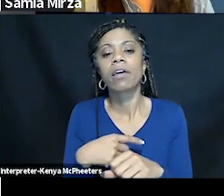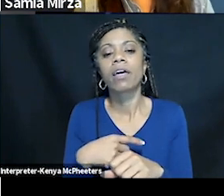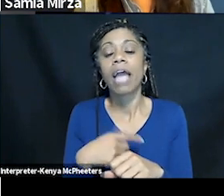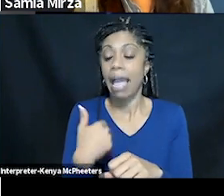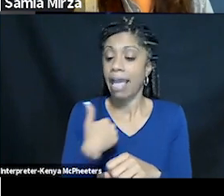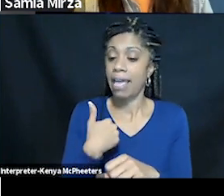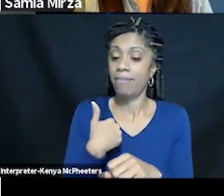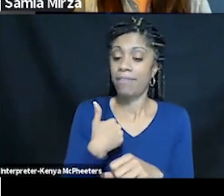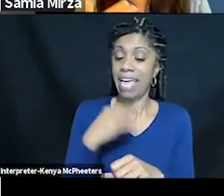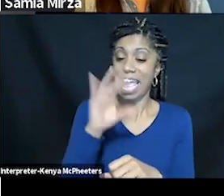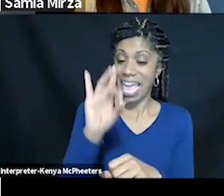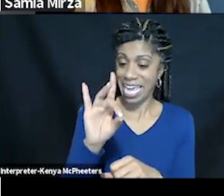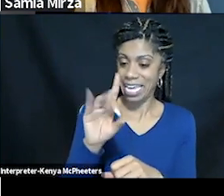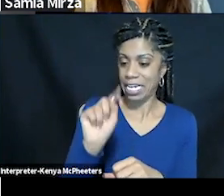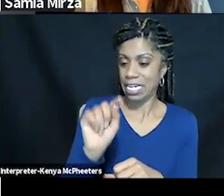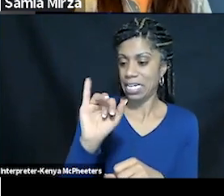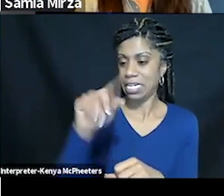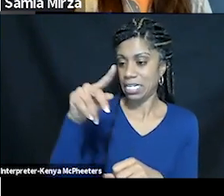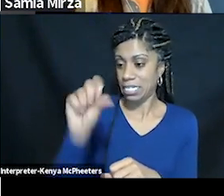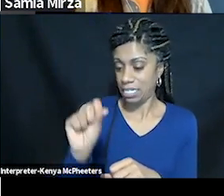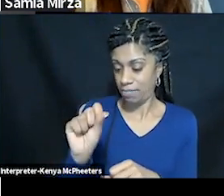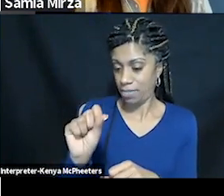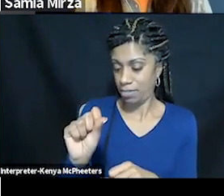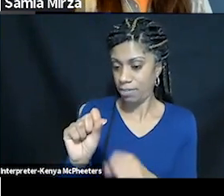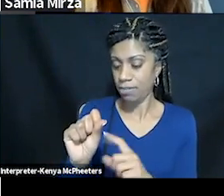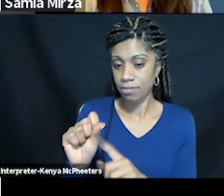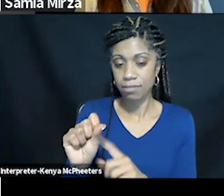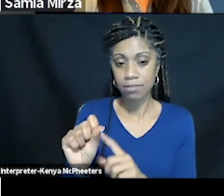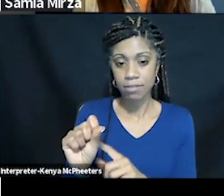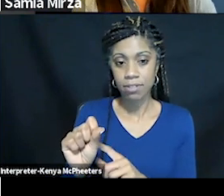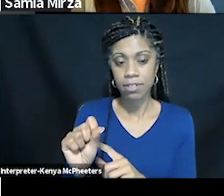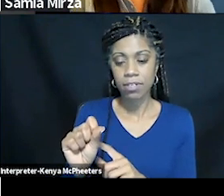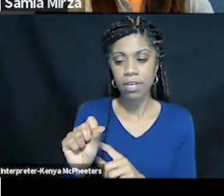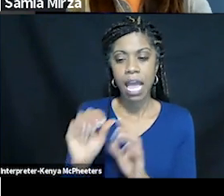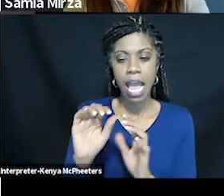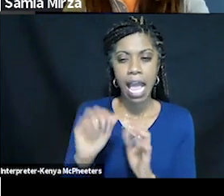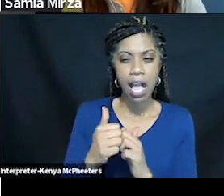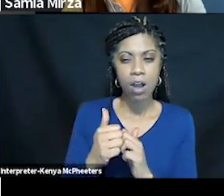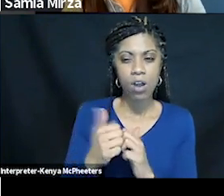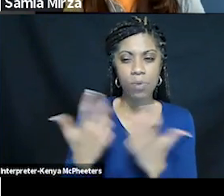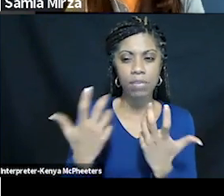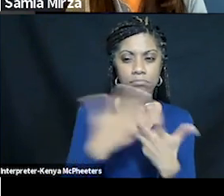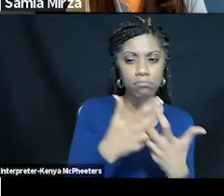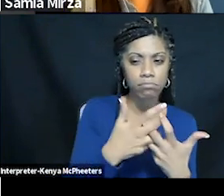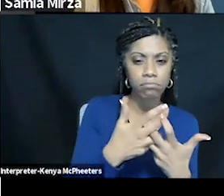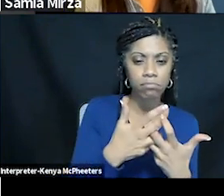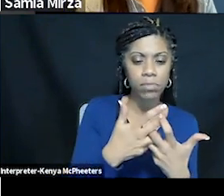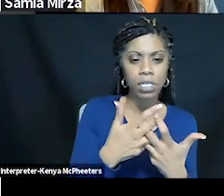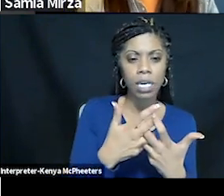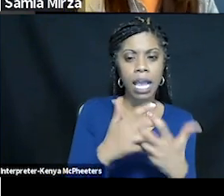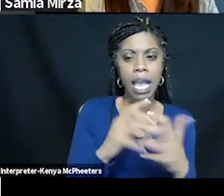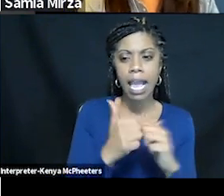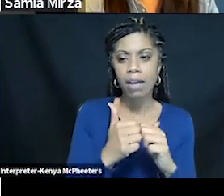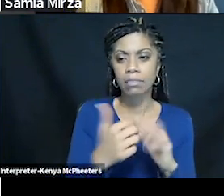internal communications. What are we doing so far? How does this connect back to our work? What do we need to change